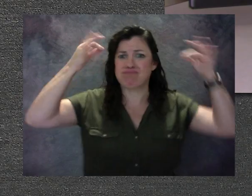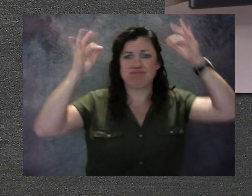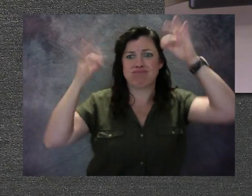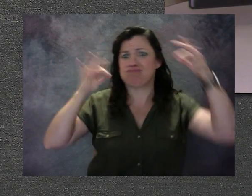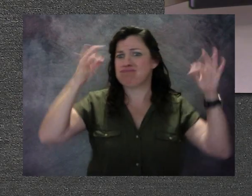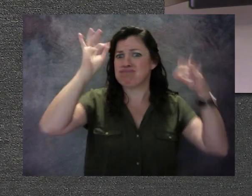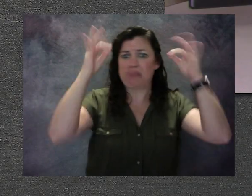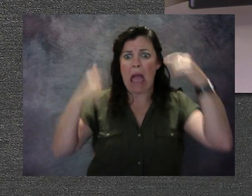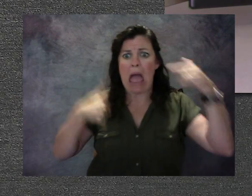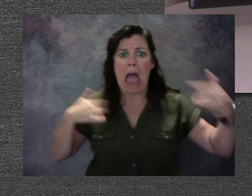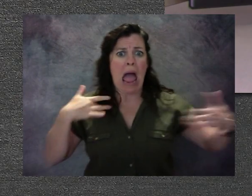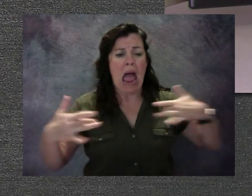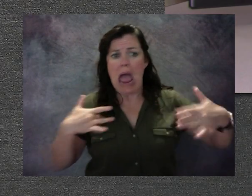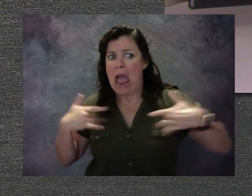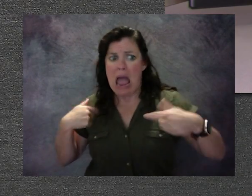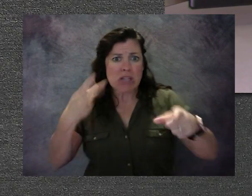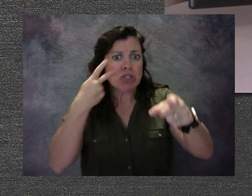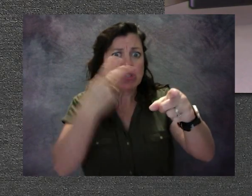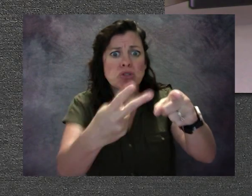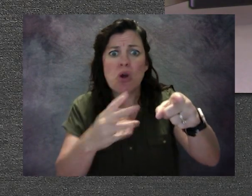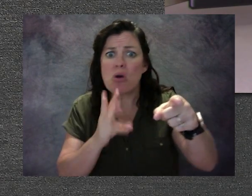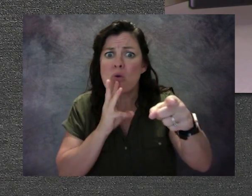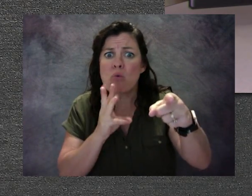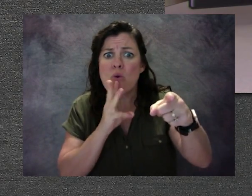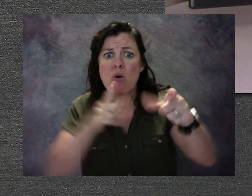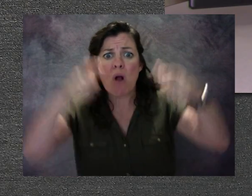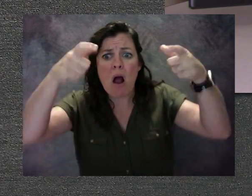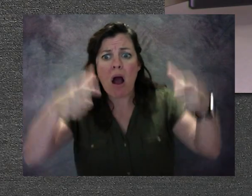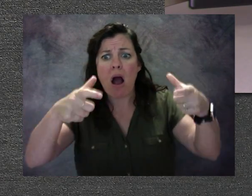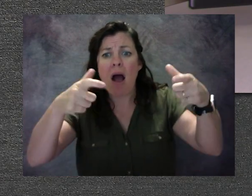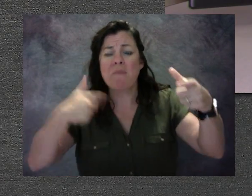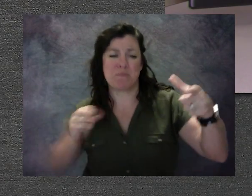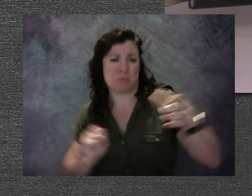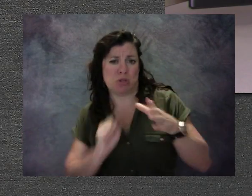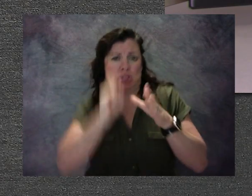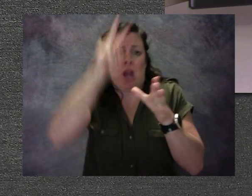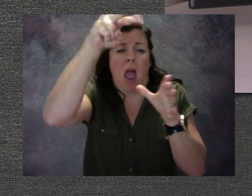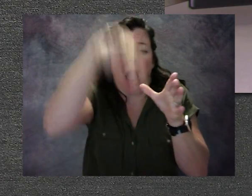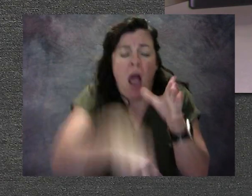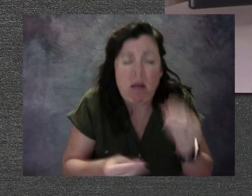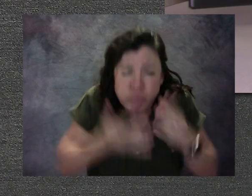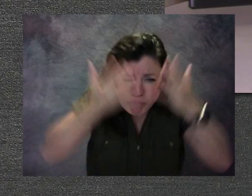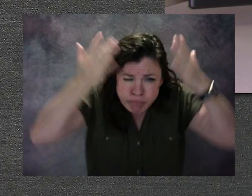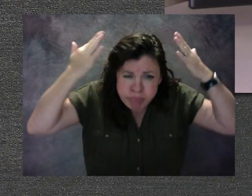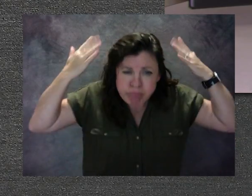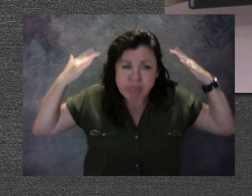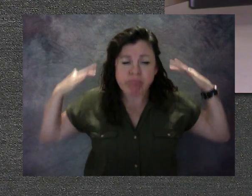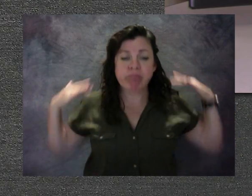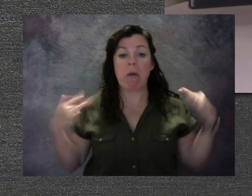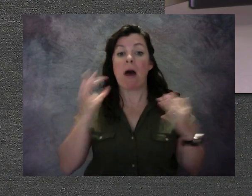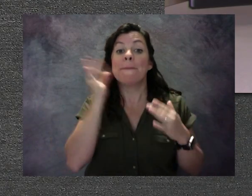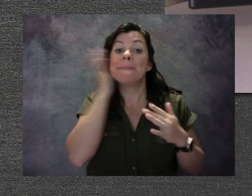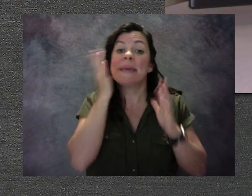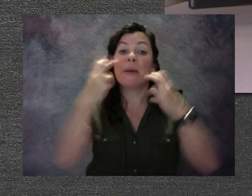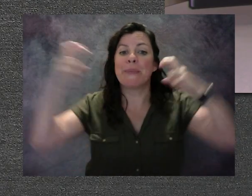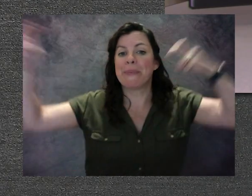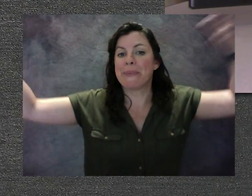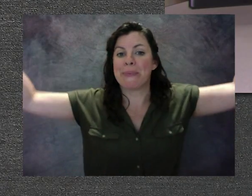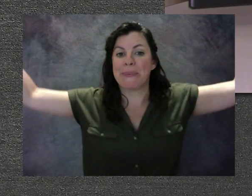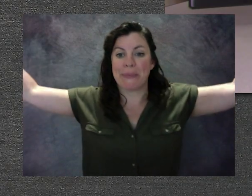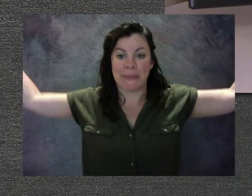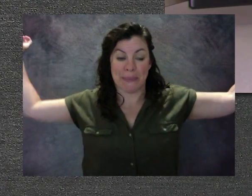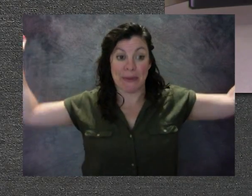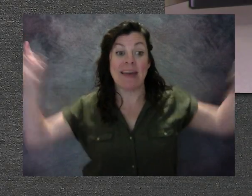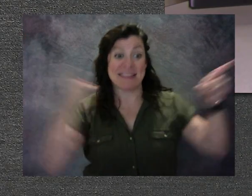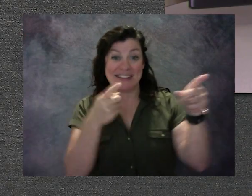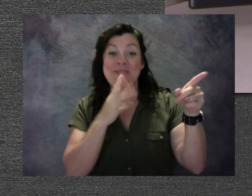I jump in that pond, those bees would go away. So I jumped right in that pond.